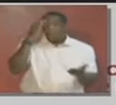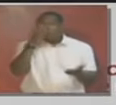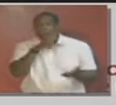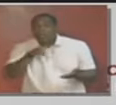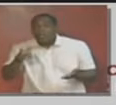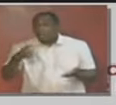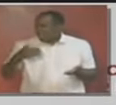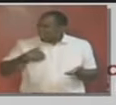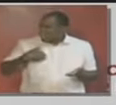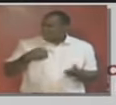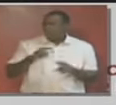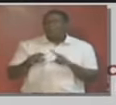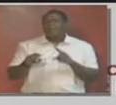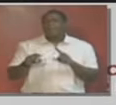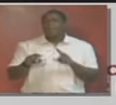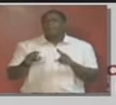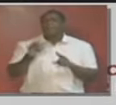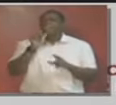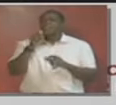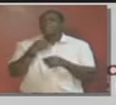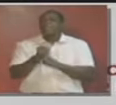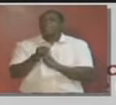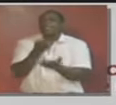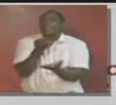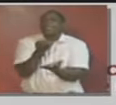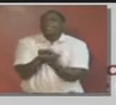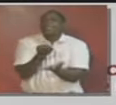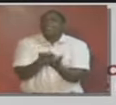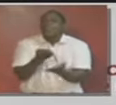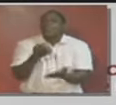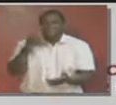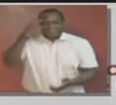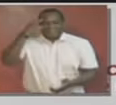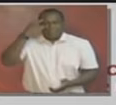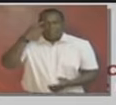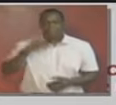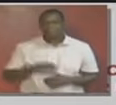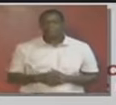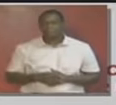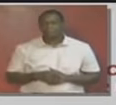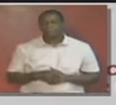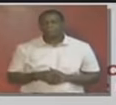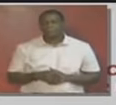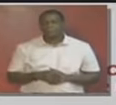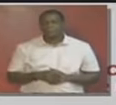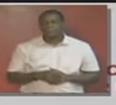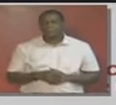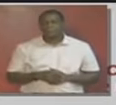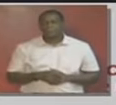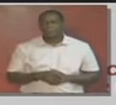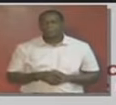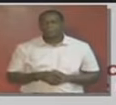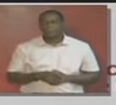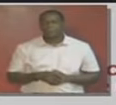why we look at the global vaccine producers and we seek to get our source of